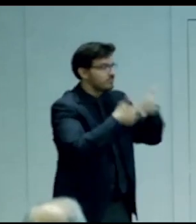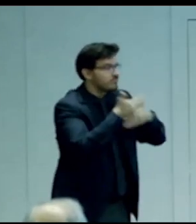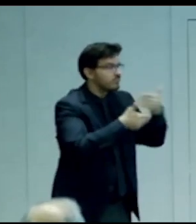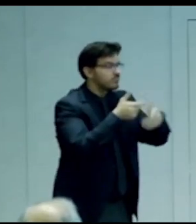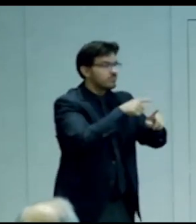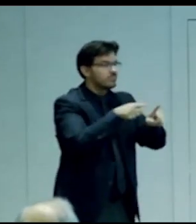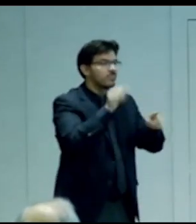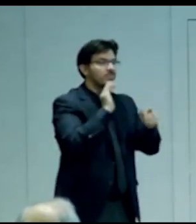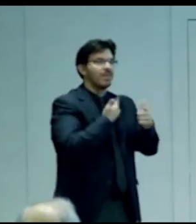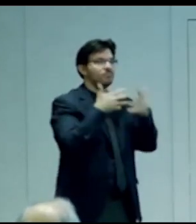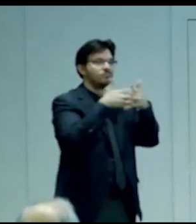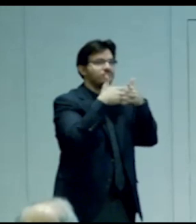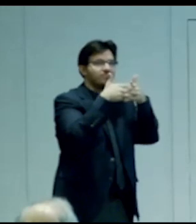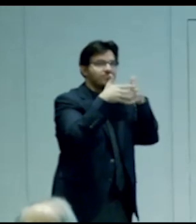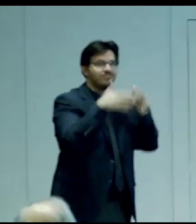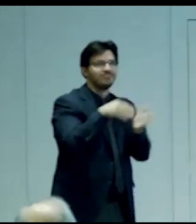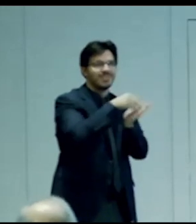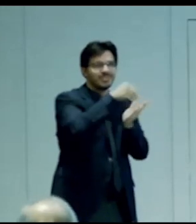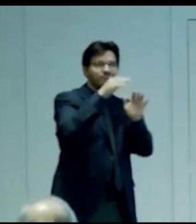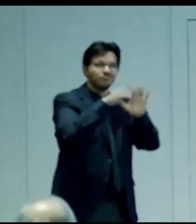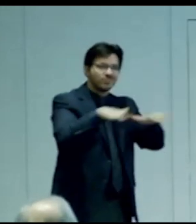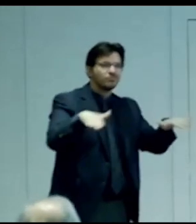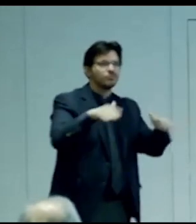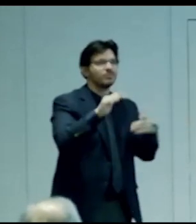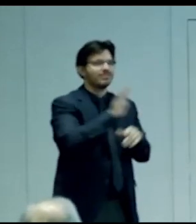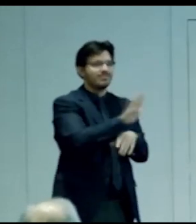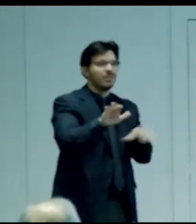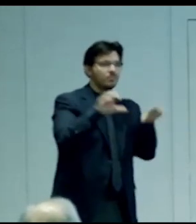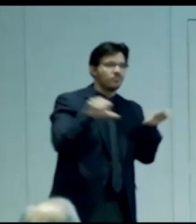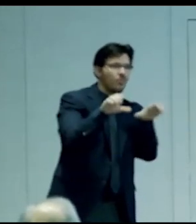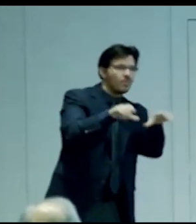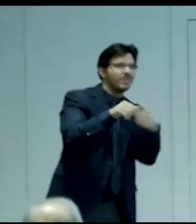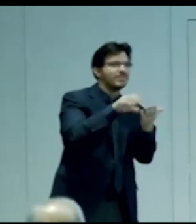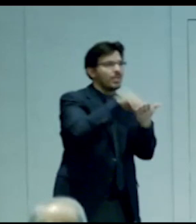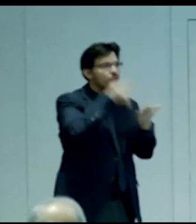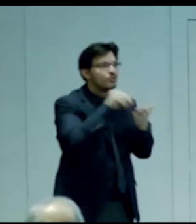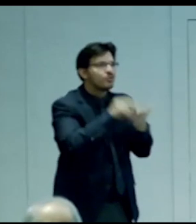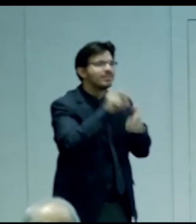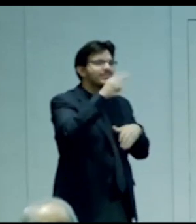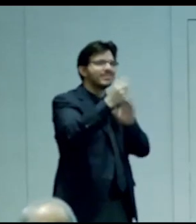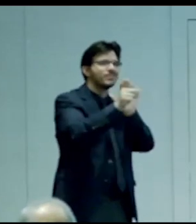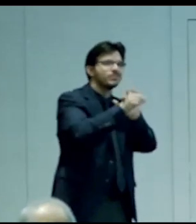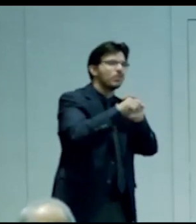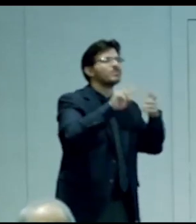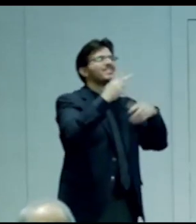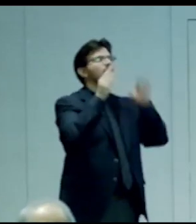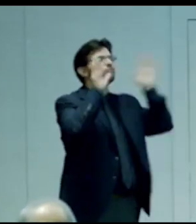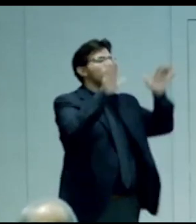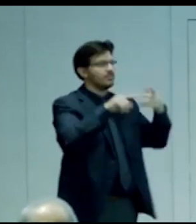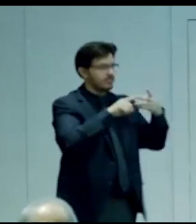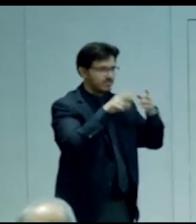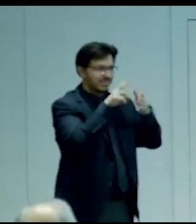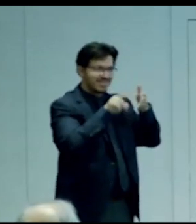our American children in their performance and in the learning of the second-grade literacy, in my mind. The